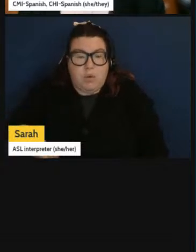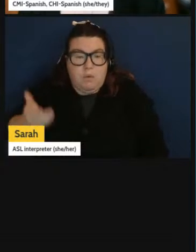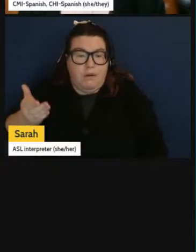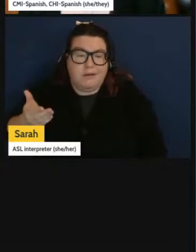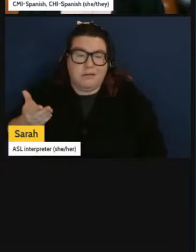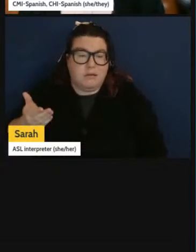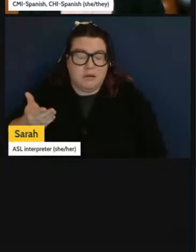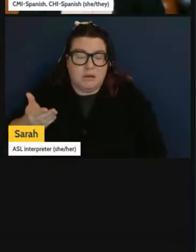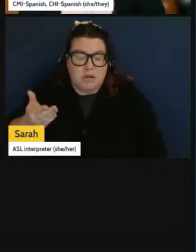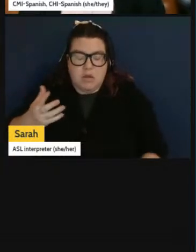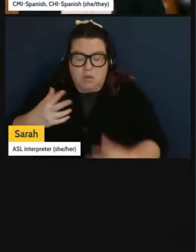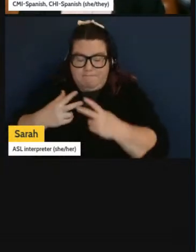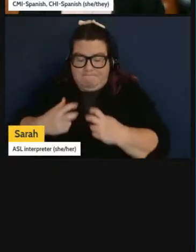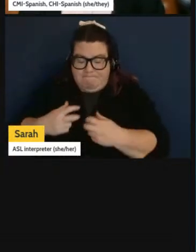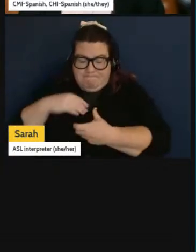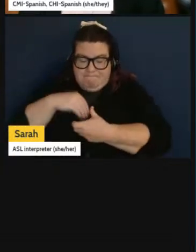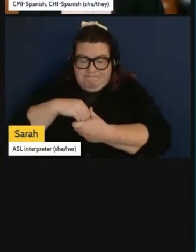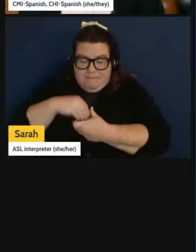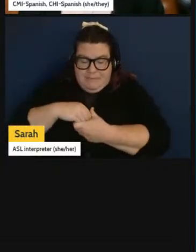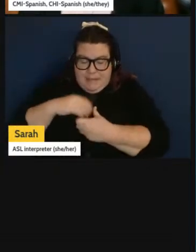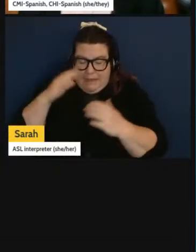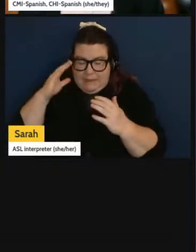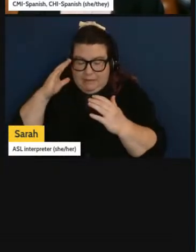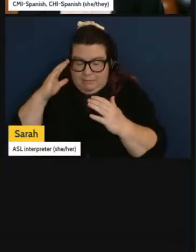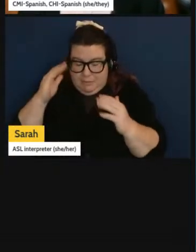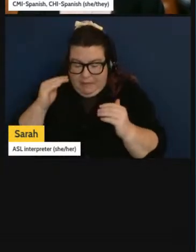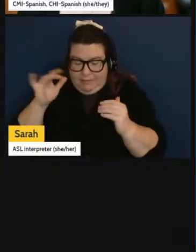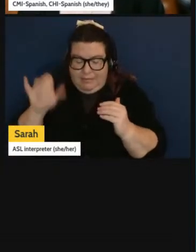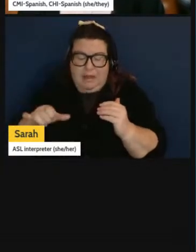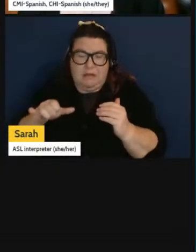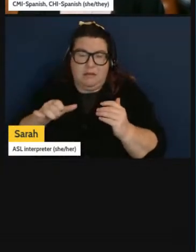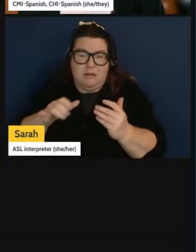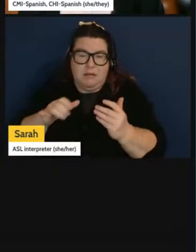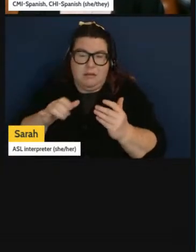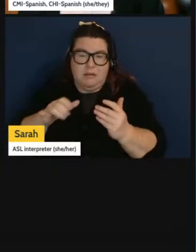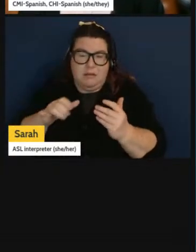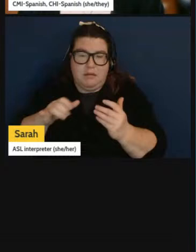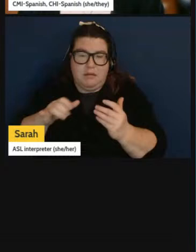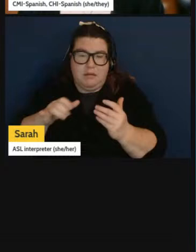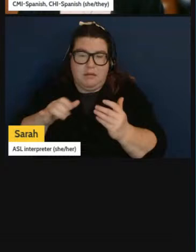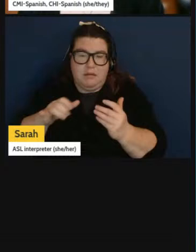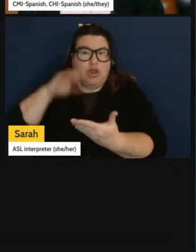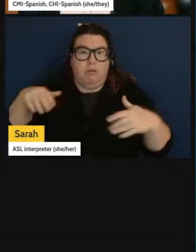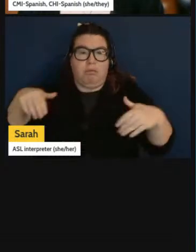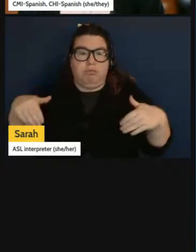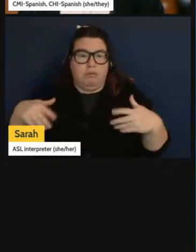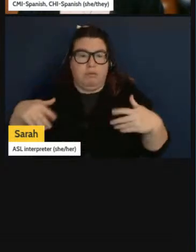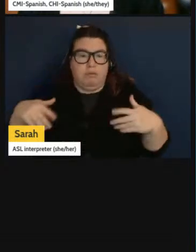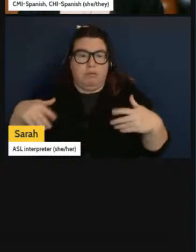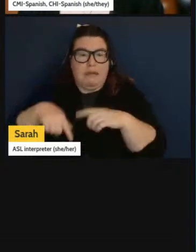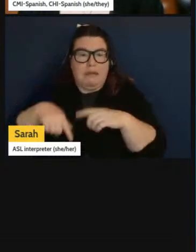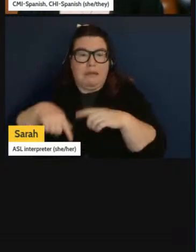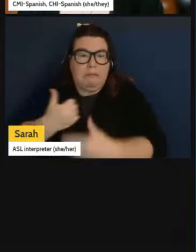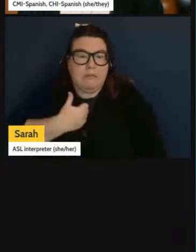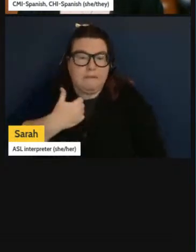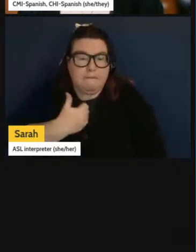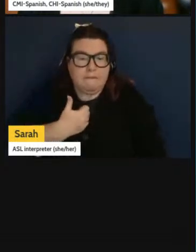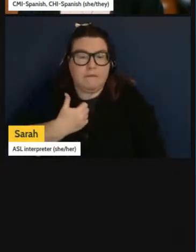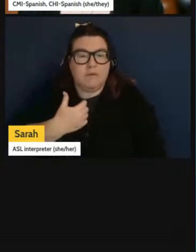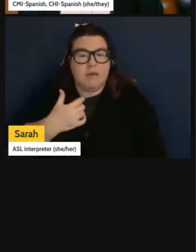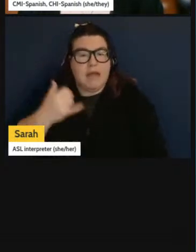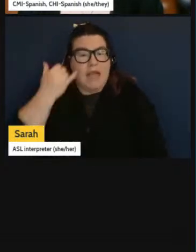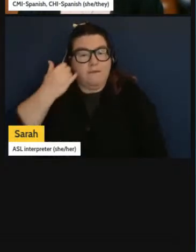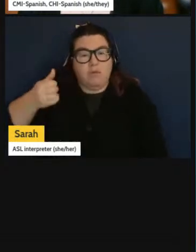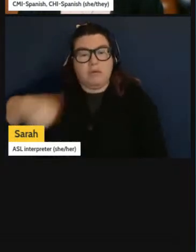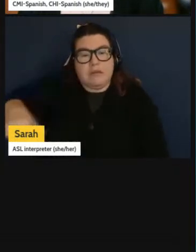begin to expect it. It's like learned helplessness. Identity concealment, hiding who you are. Well, if everyone's going to reject who I